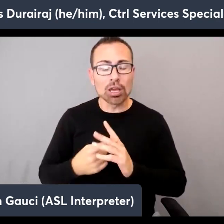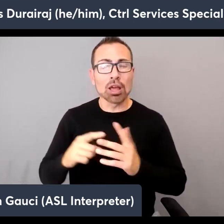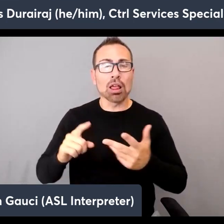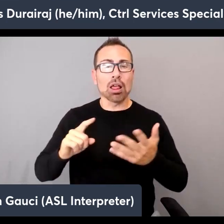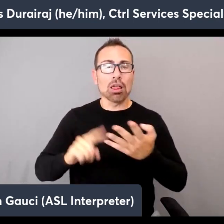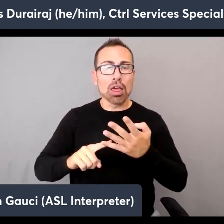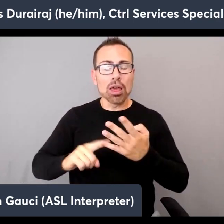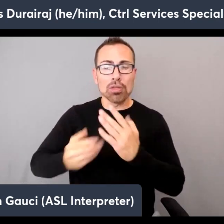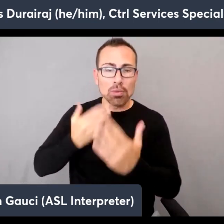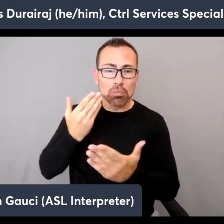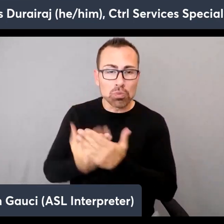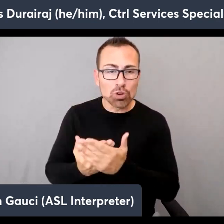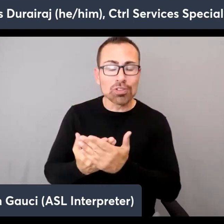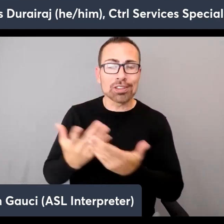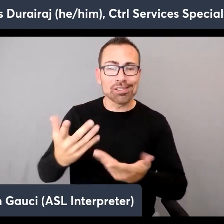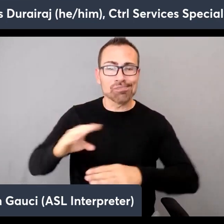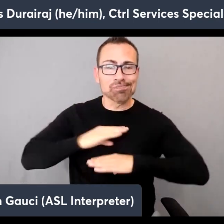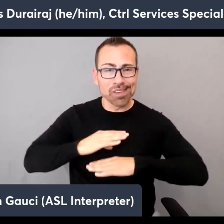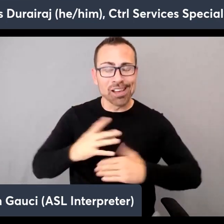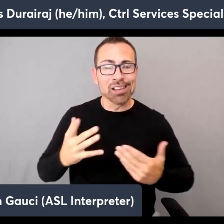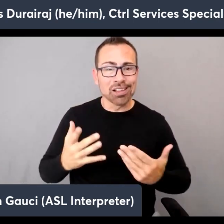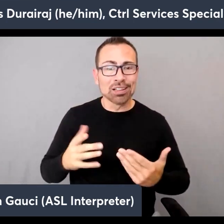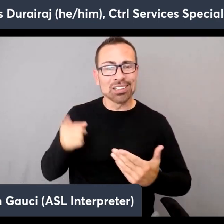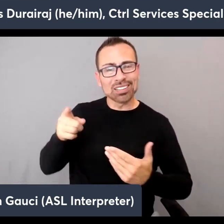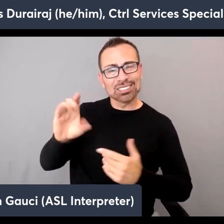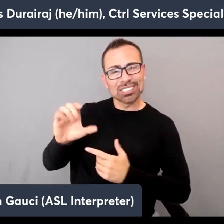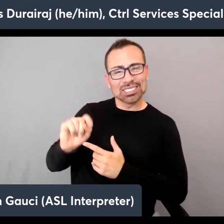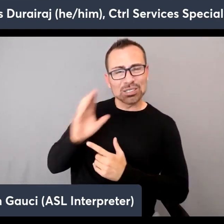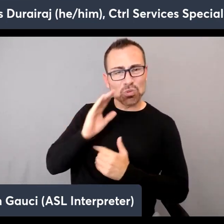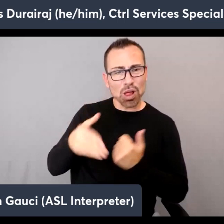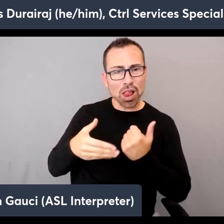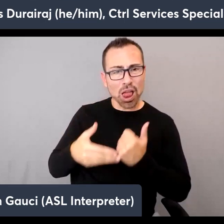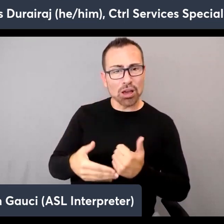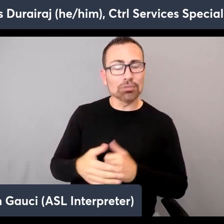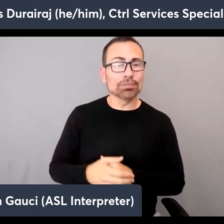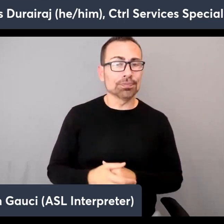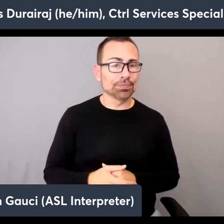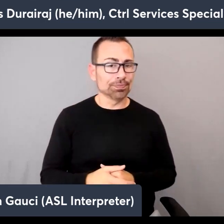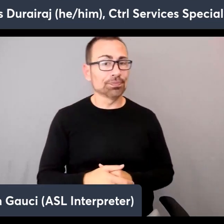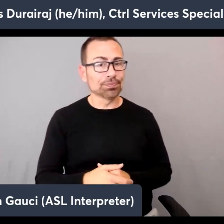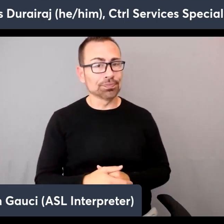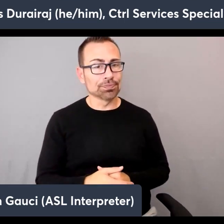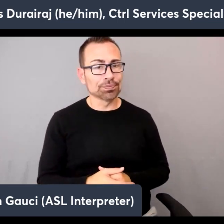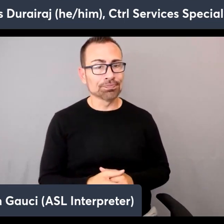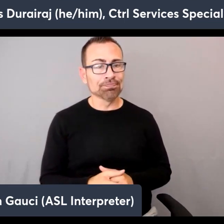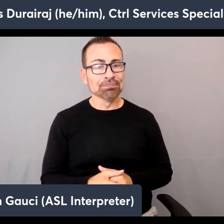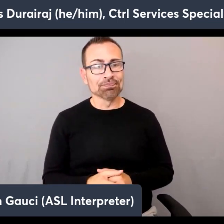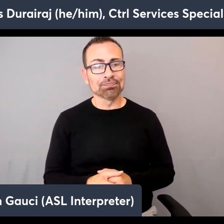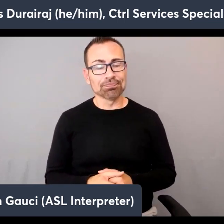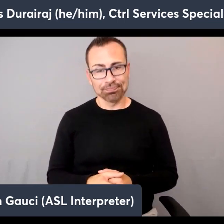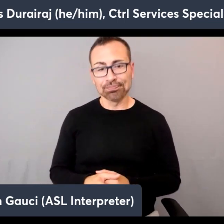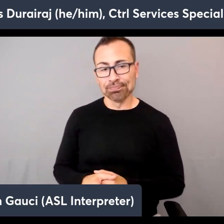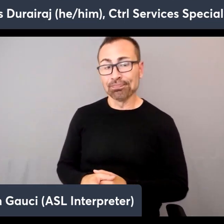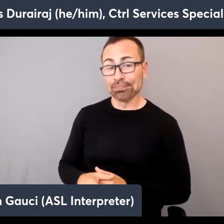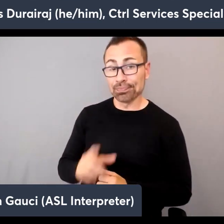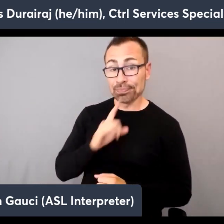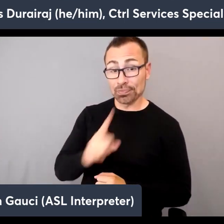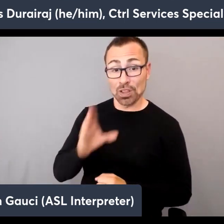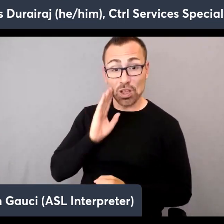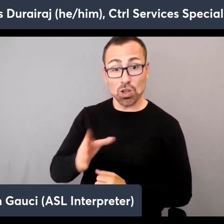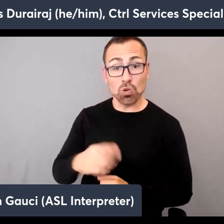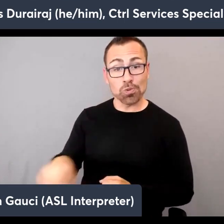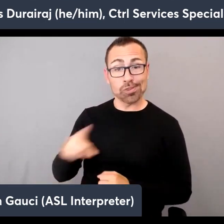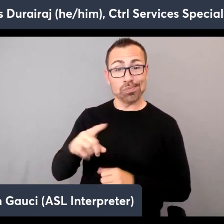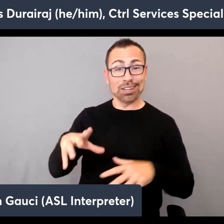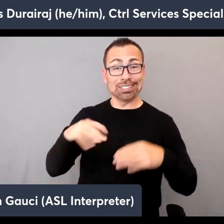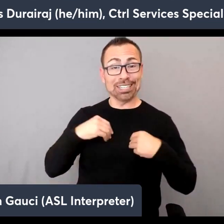this new feature is going to help with all of that. It absolutely will, right? And as I mentioned earlier, by undertaking the burden of